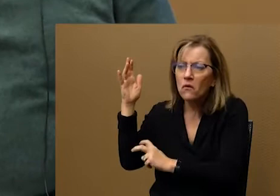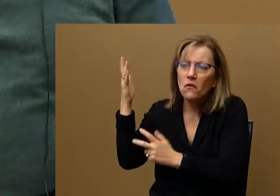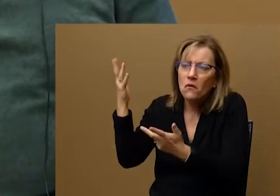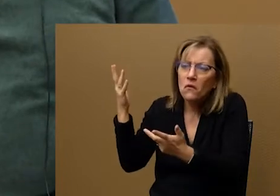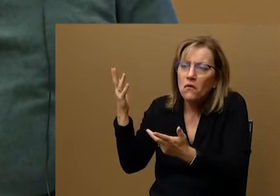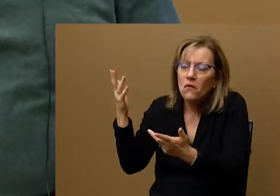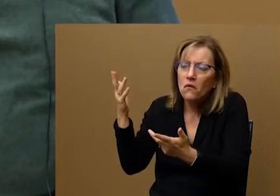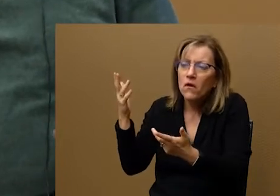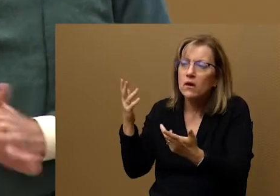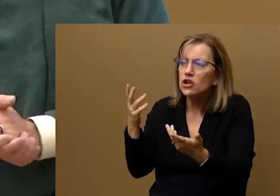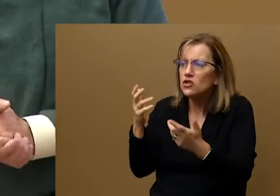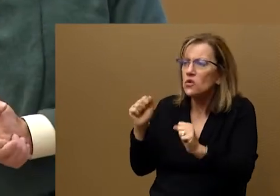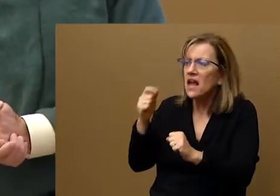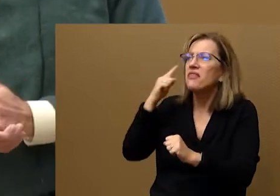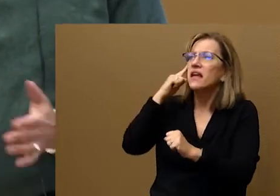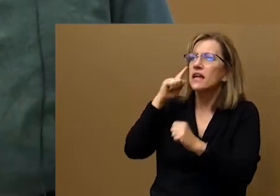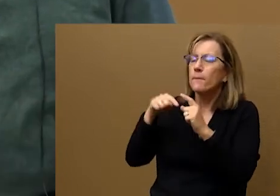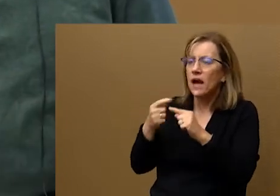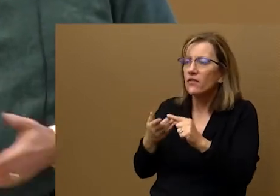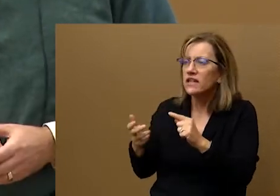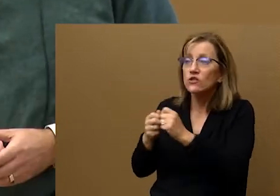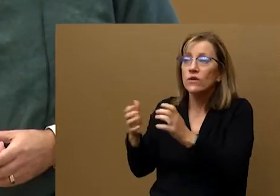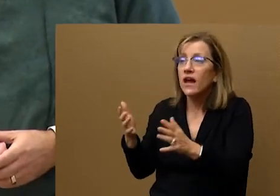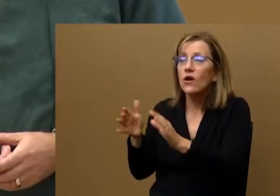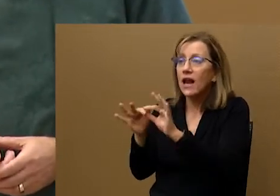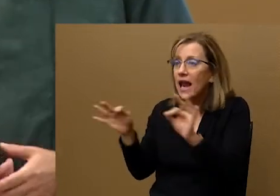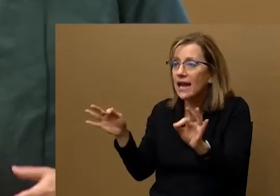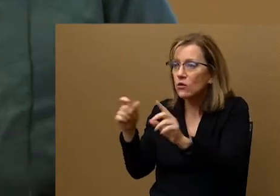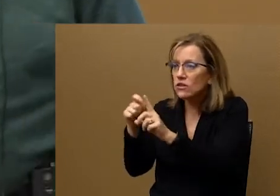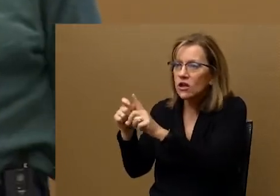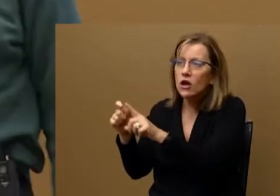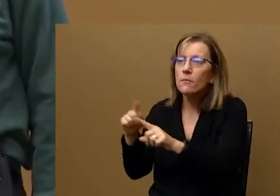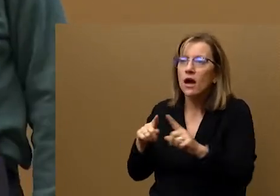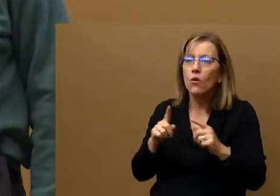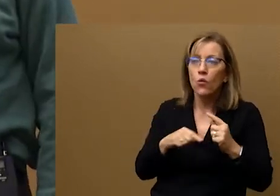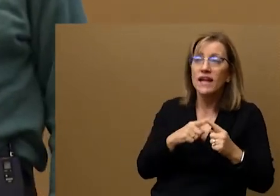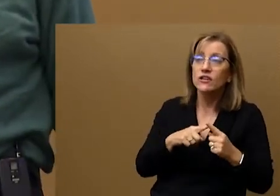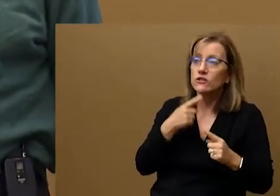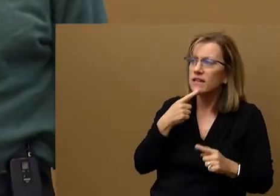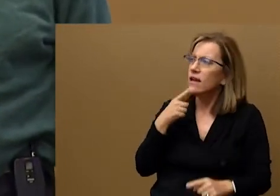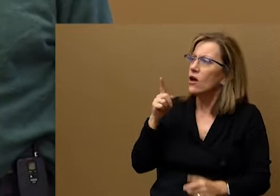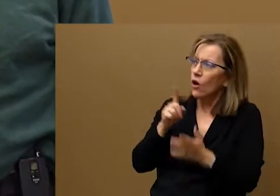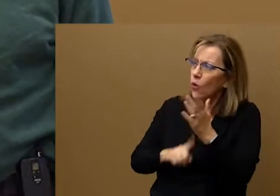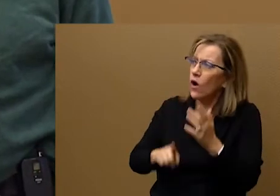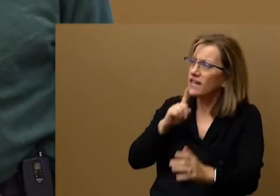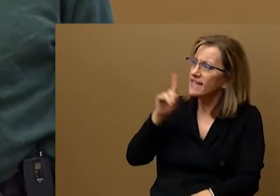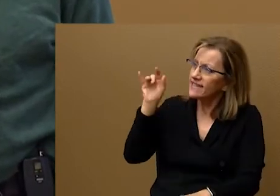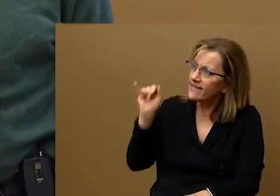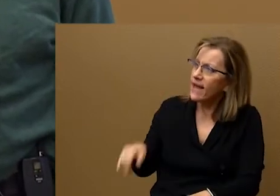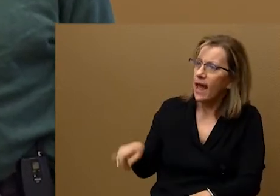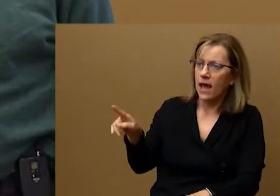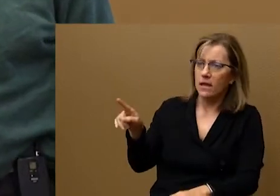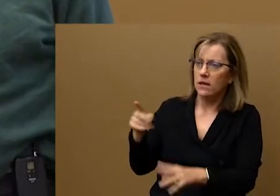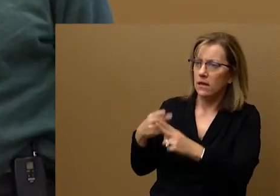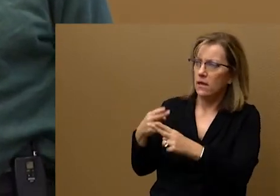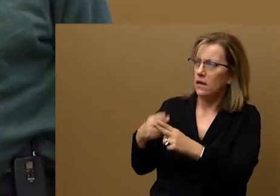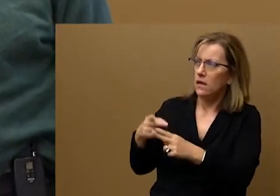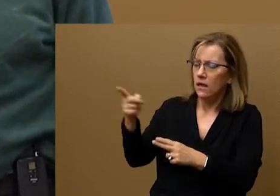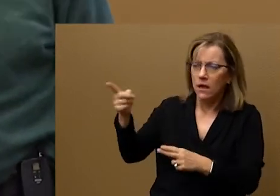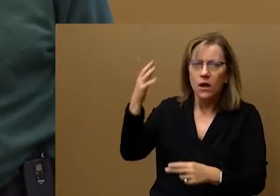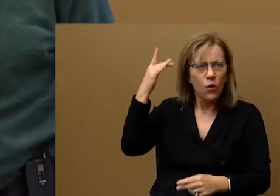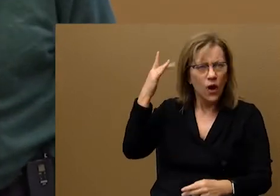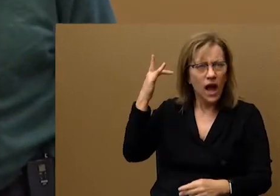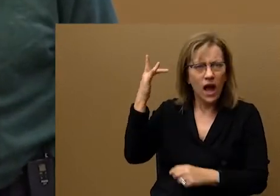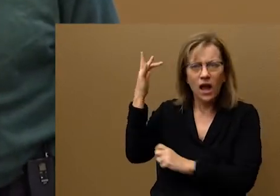require, you can do that. You can think about things without language. But as soon as you go, what is that? Why is